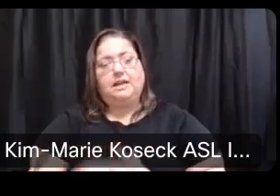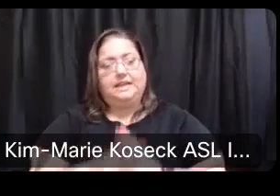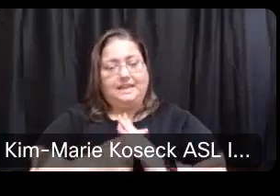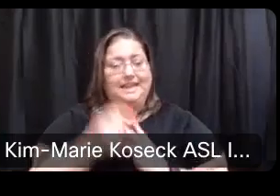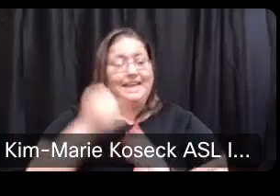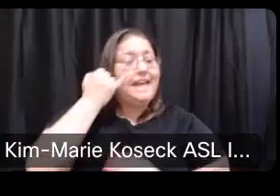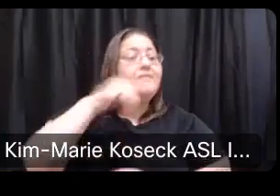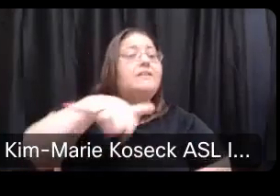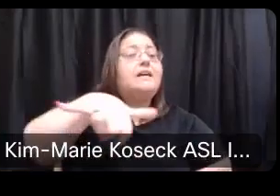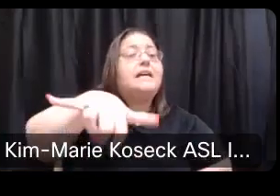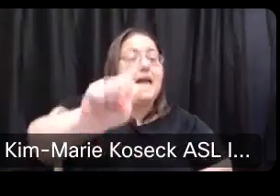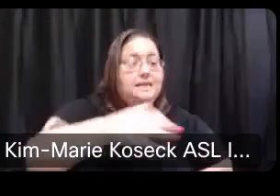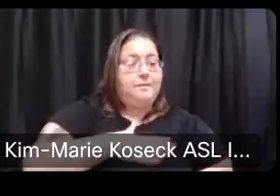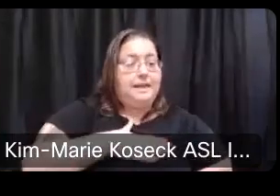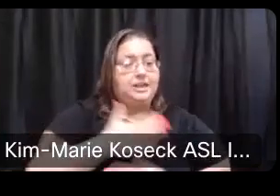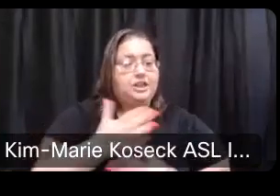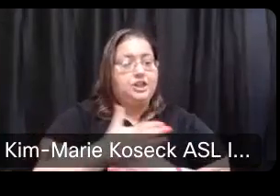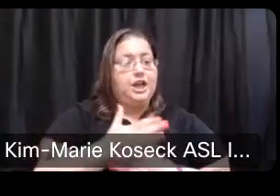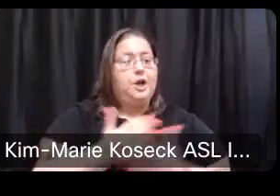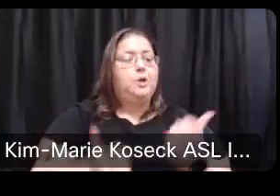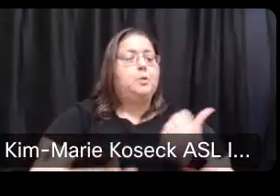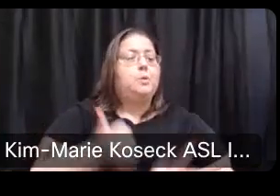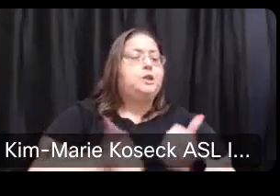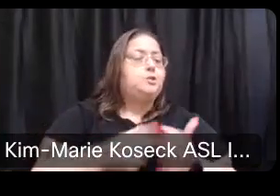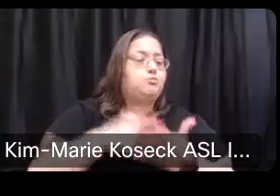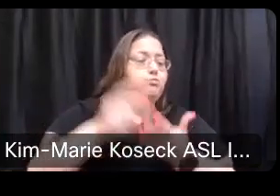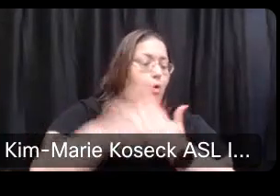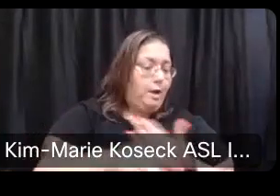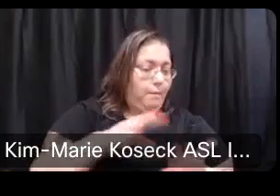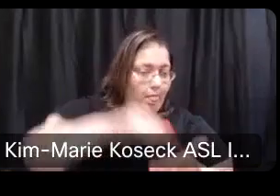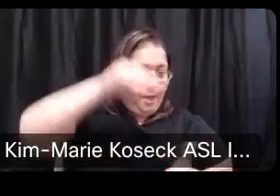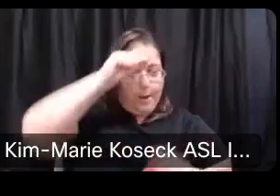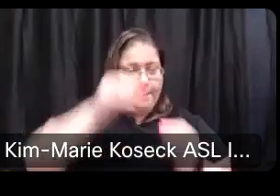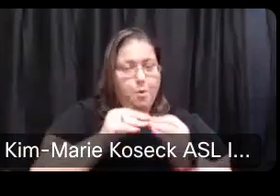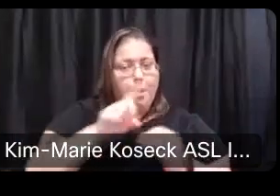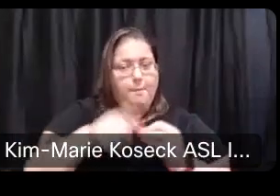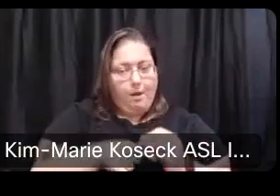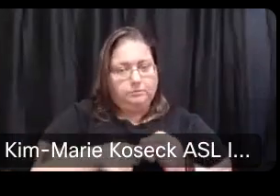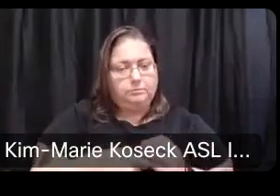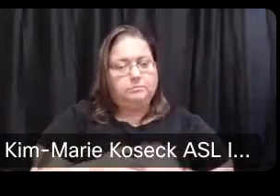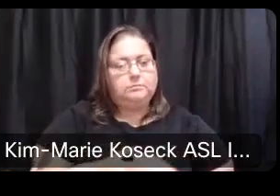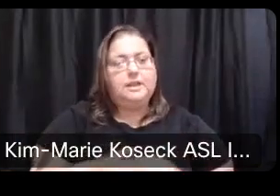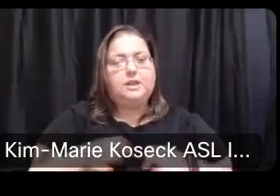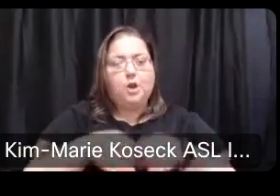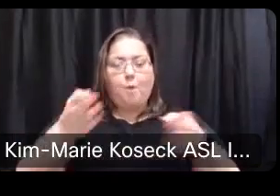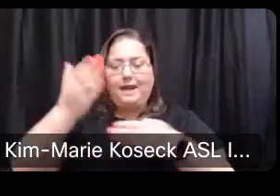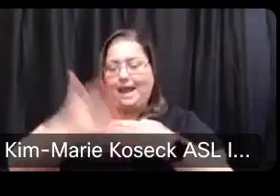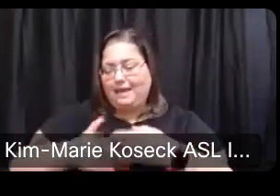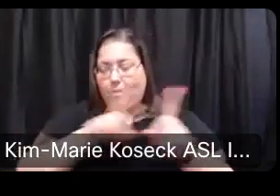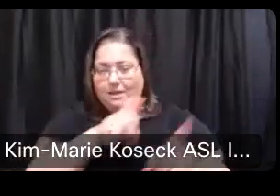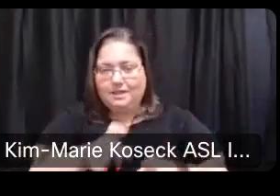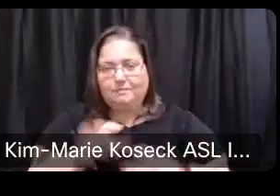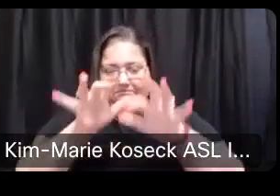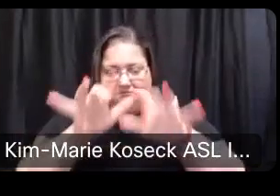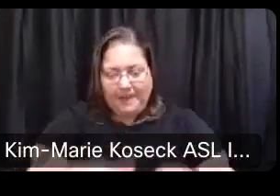If yes, please share what programs you would like to learn more about. Again, this is an open-ended question, so feel free to